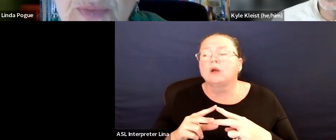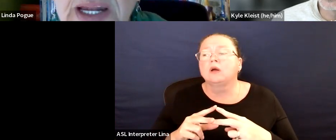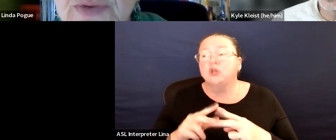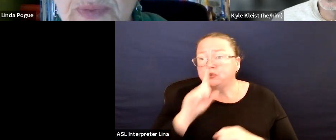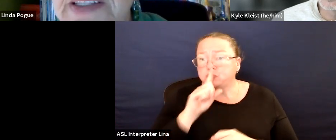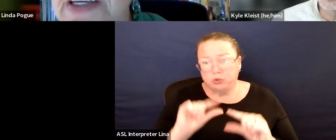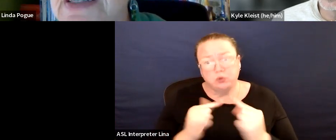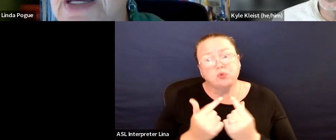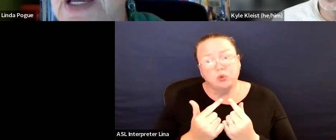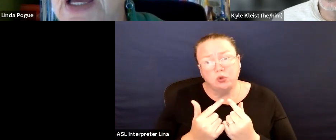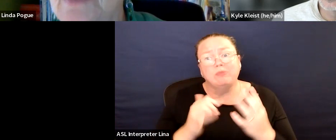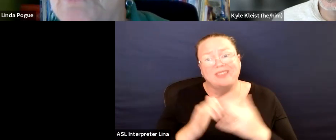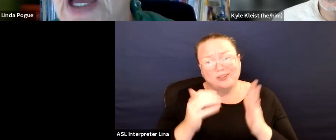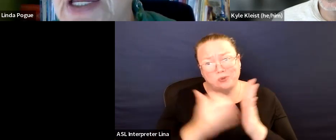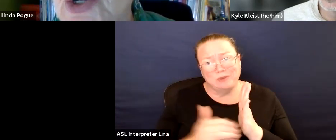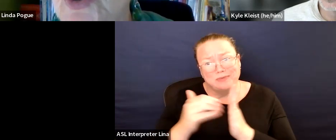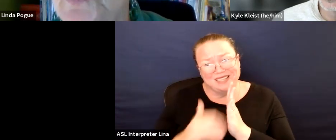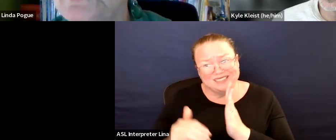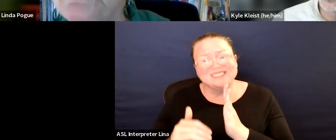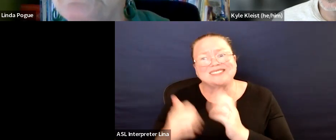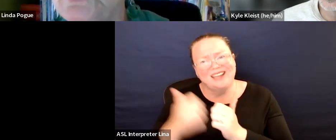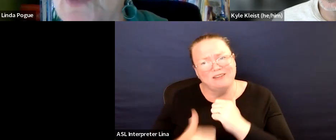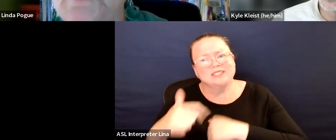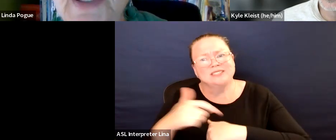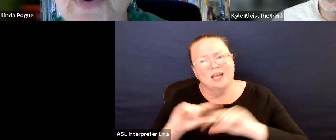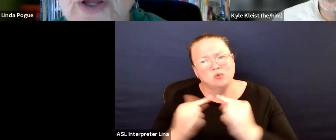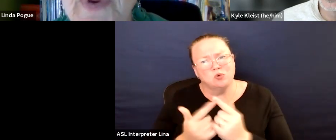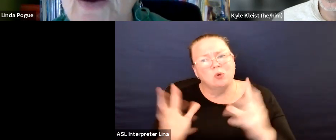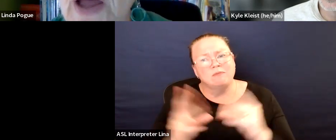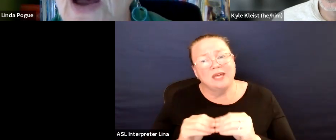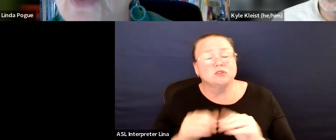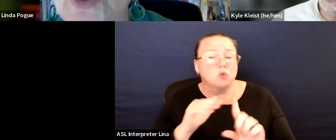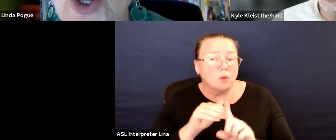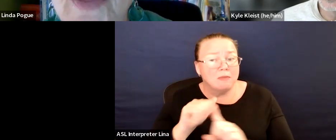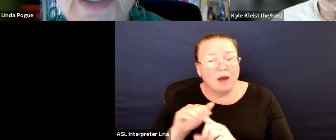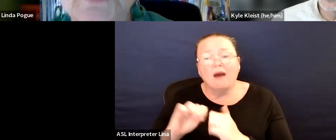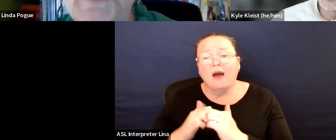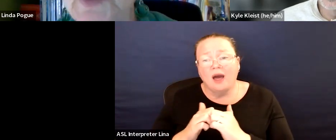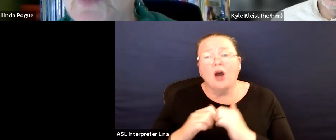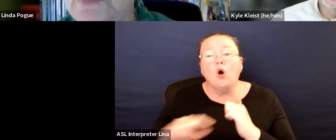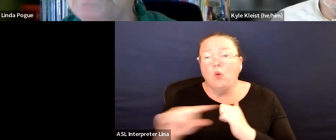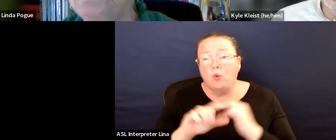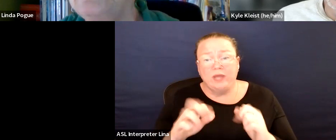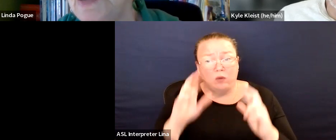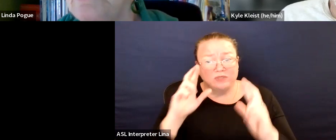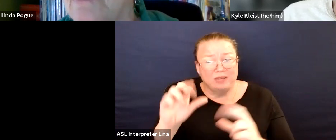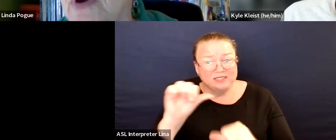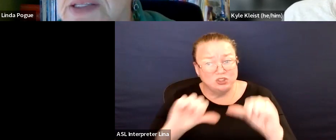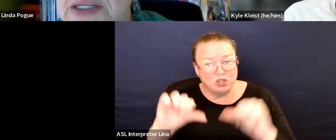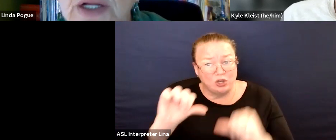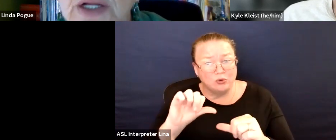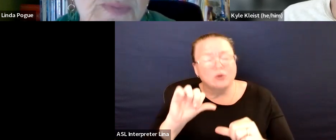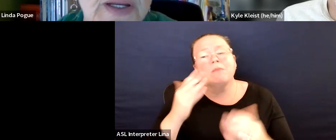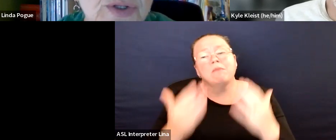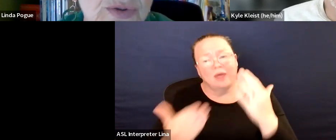a group that is repeated at each group to remind people about how they can respect one another. And that